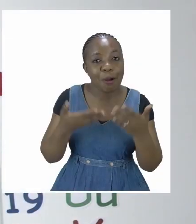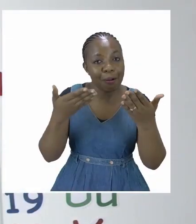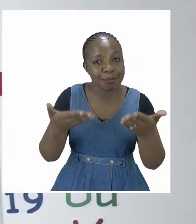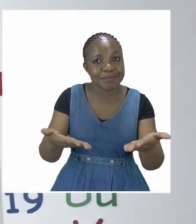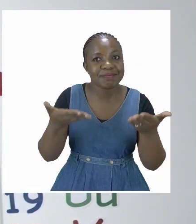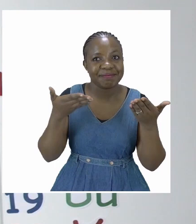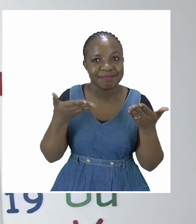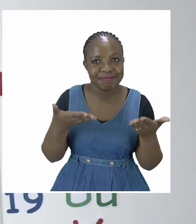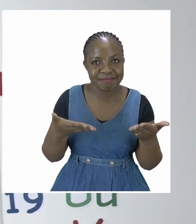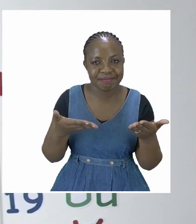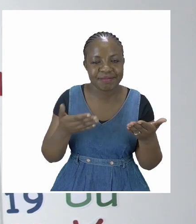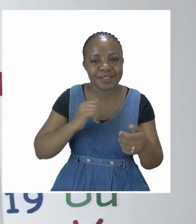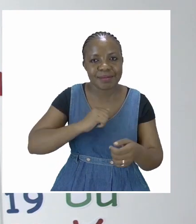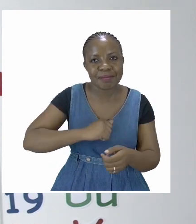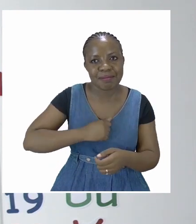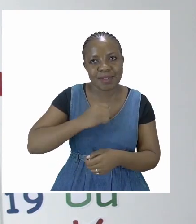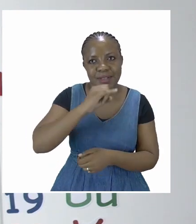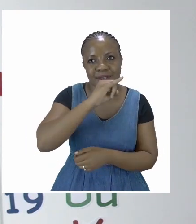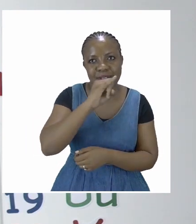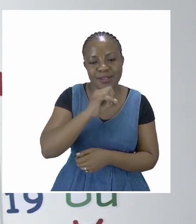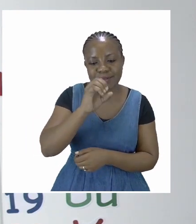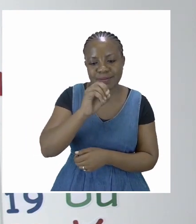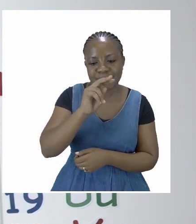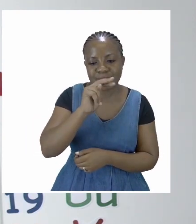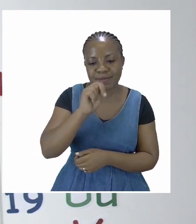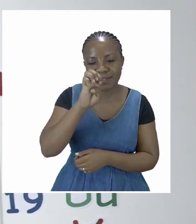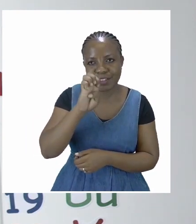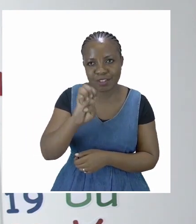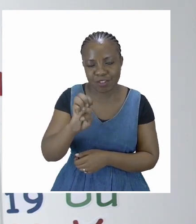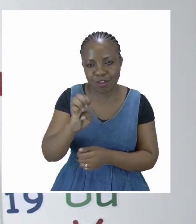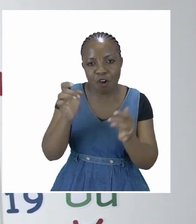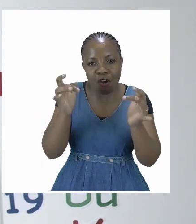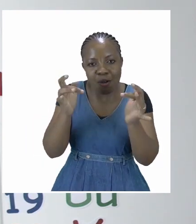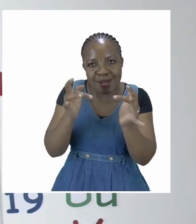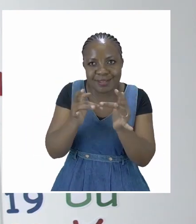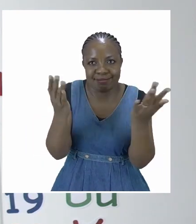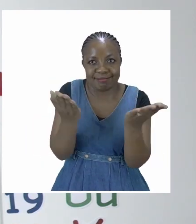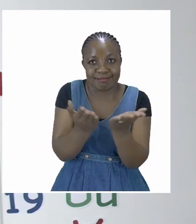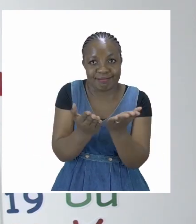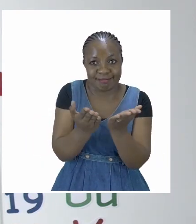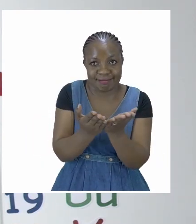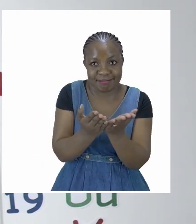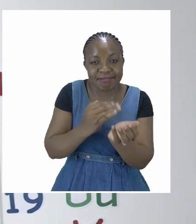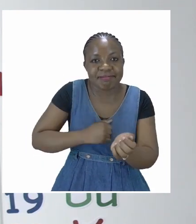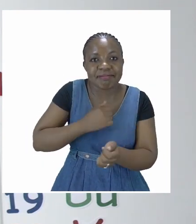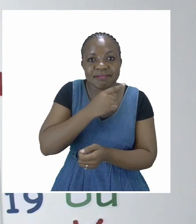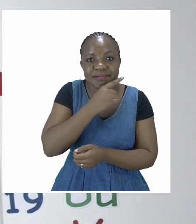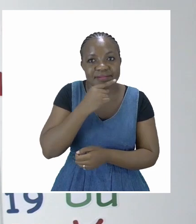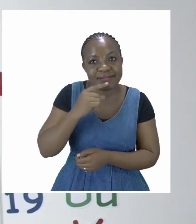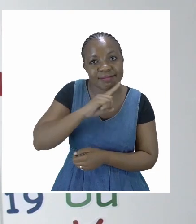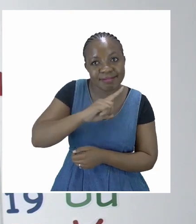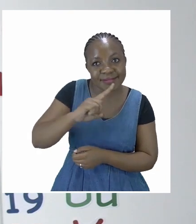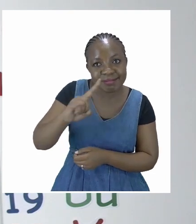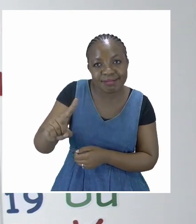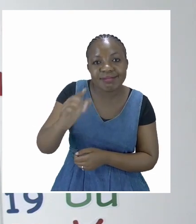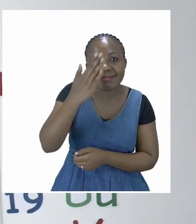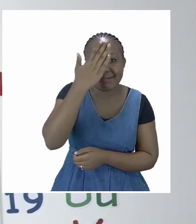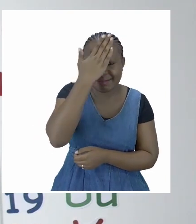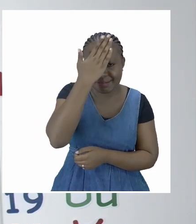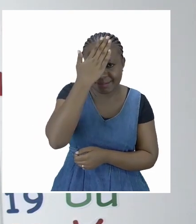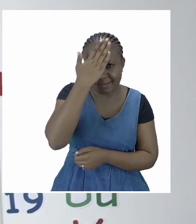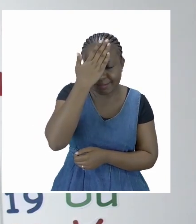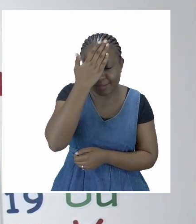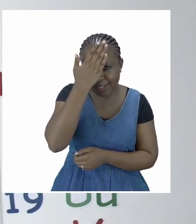Welcome to My Zone Online School. My name is Teacher Mutsa. Get your education